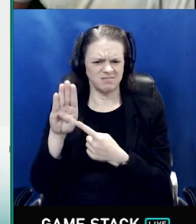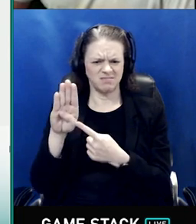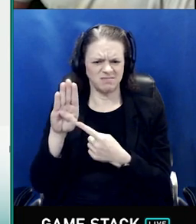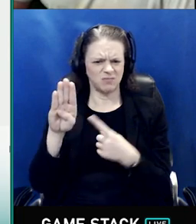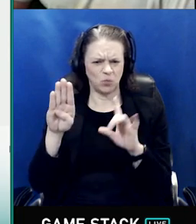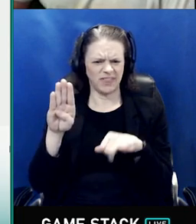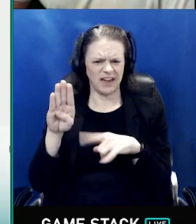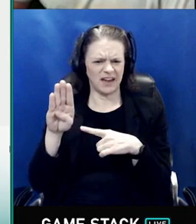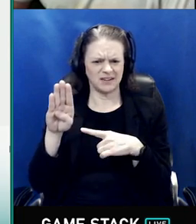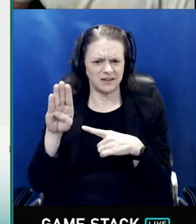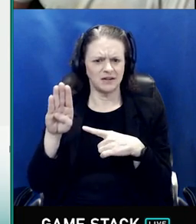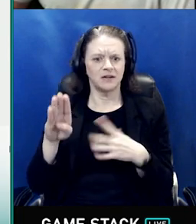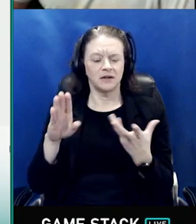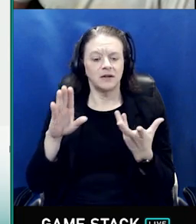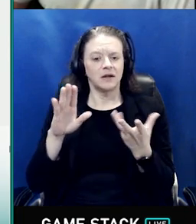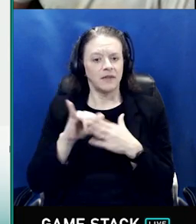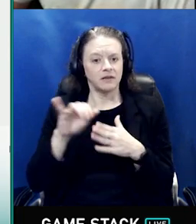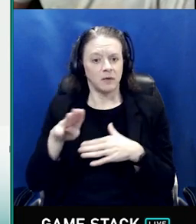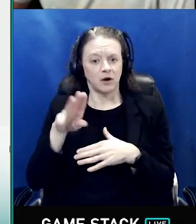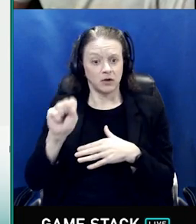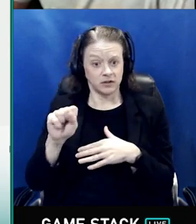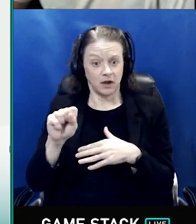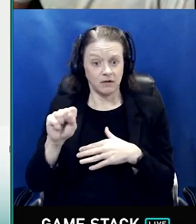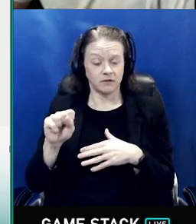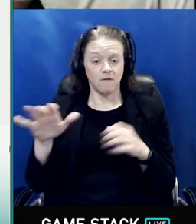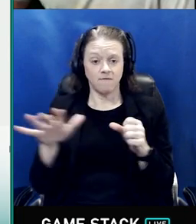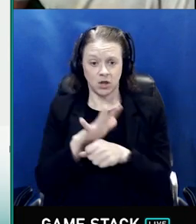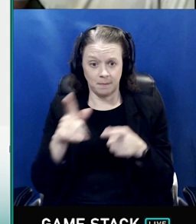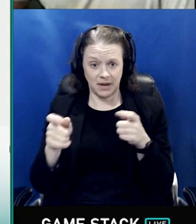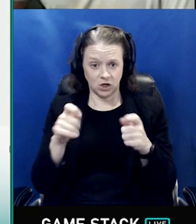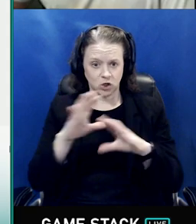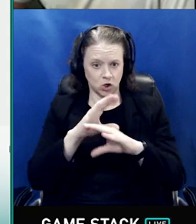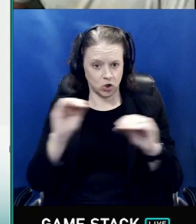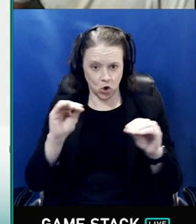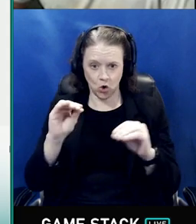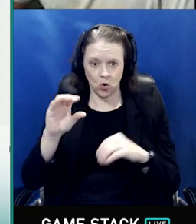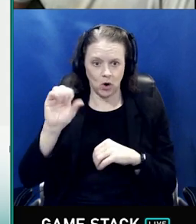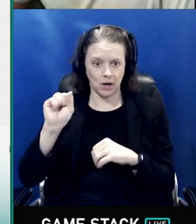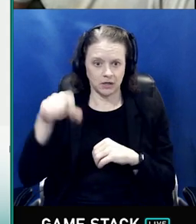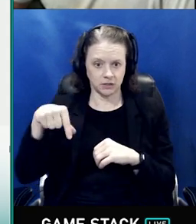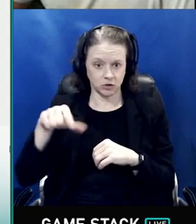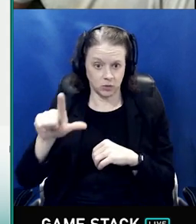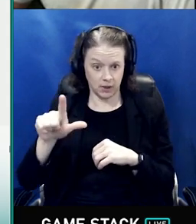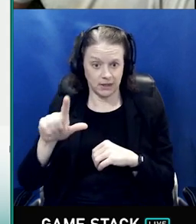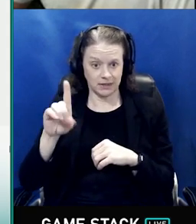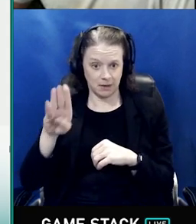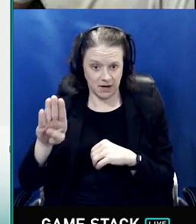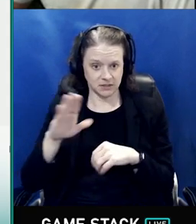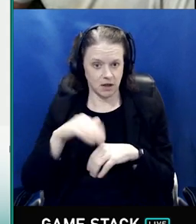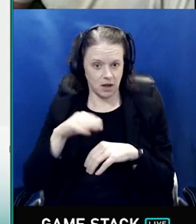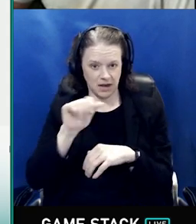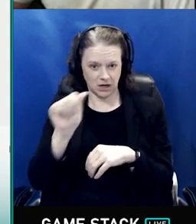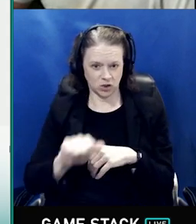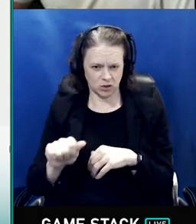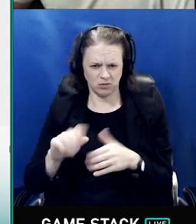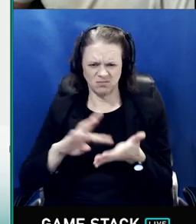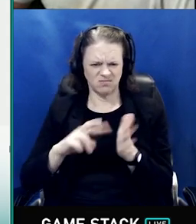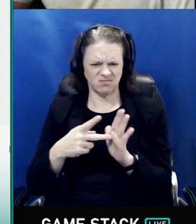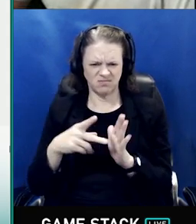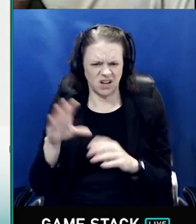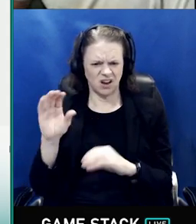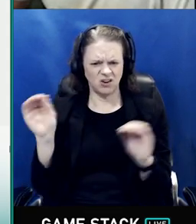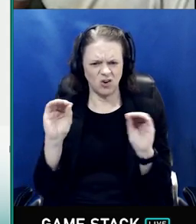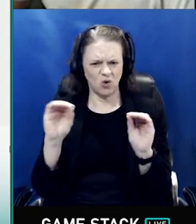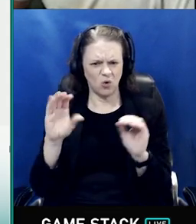fully managed NoSQL database on Azure. Well, what is NoSQL? More precisely, when we say NoSQL, what we mean is